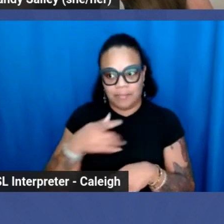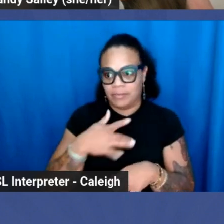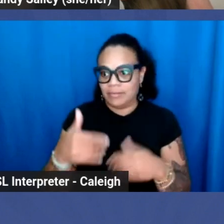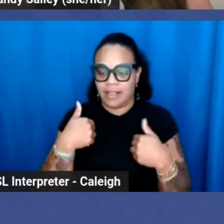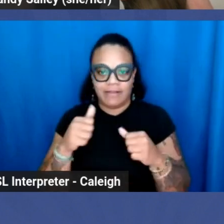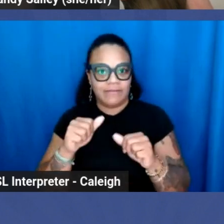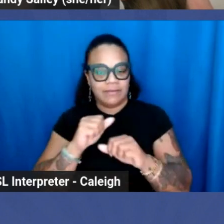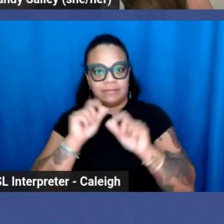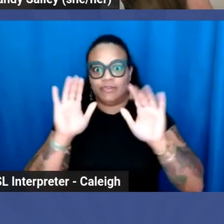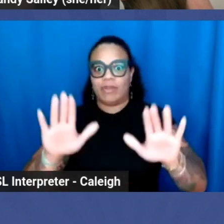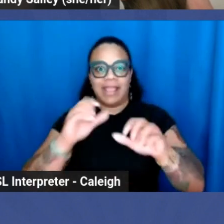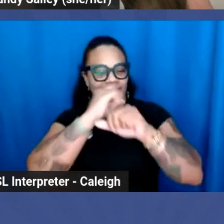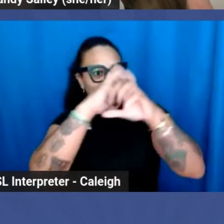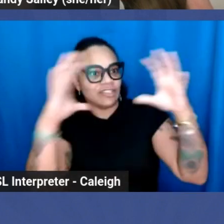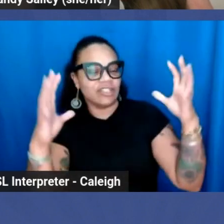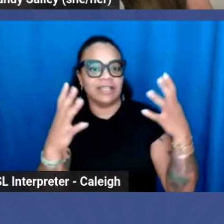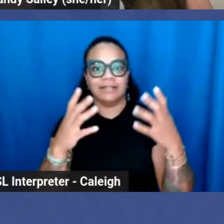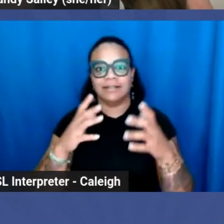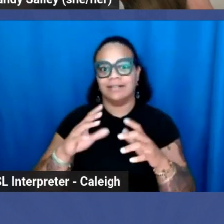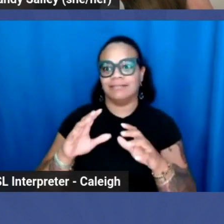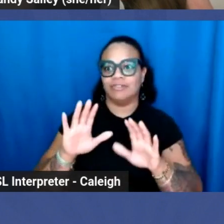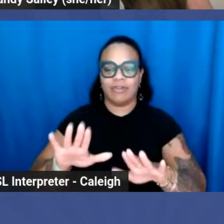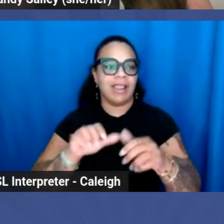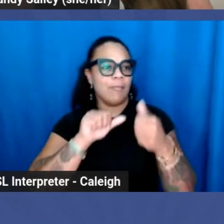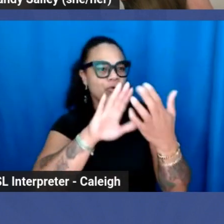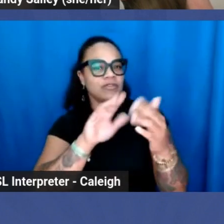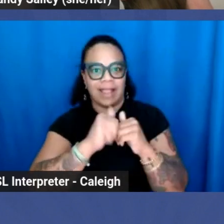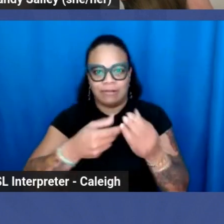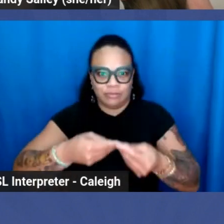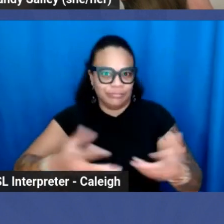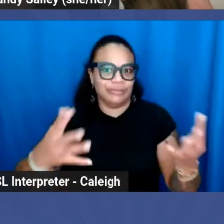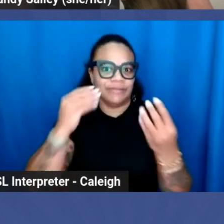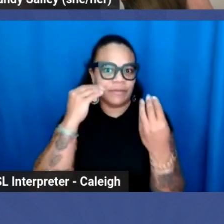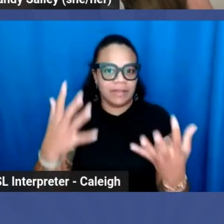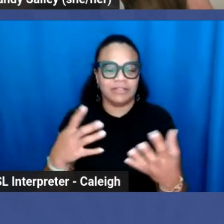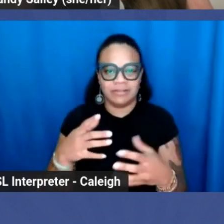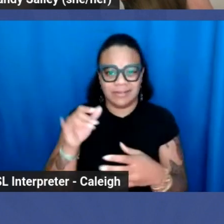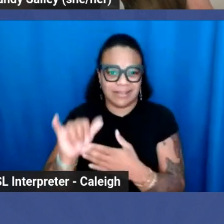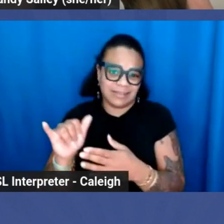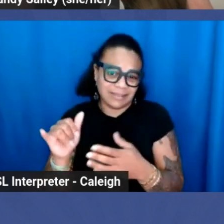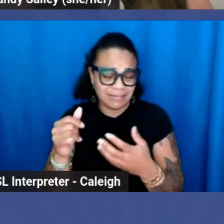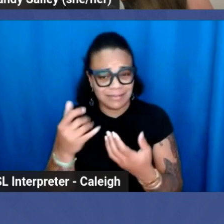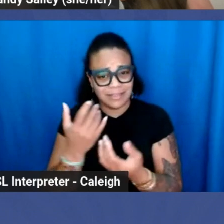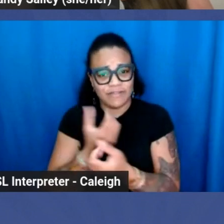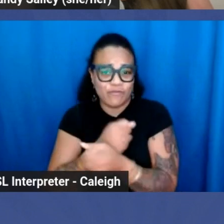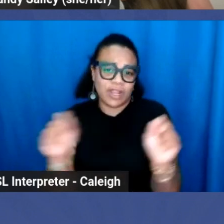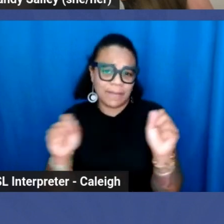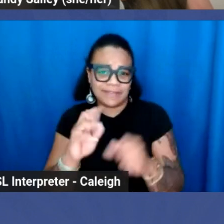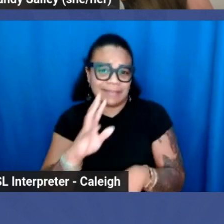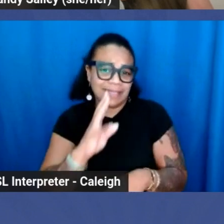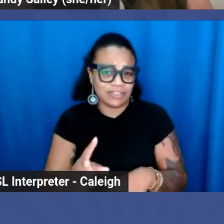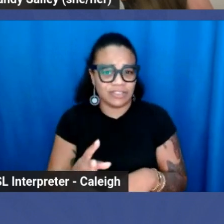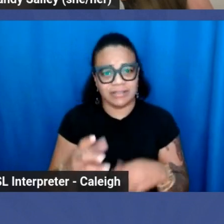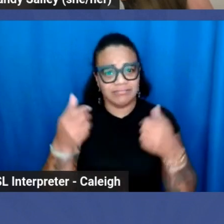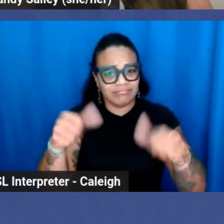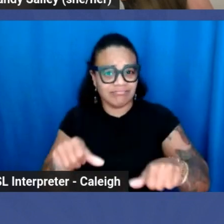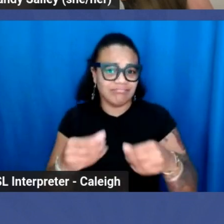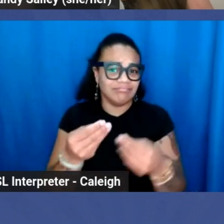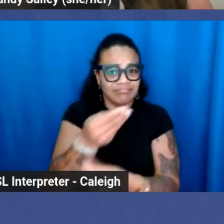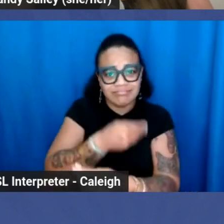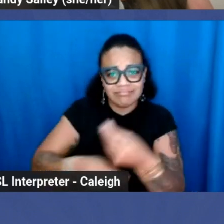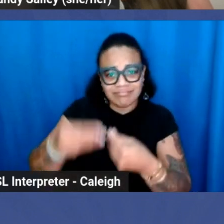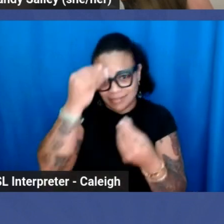way to get information, but because it's freedom of speech and it's an easier way to get information out. We tested it multiple times, including